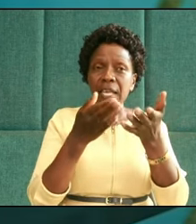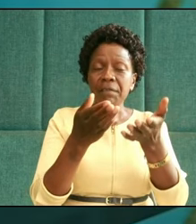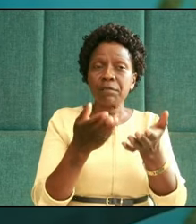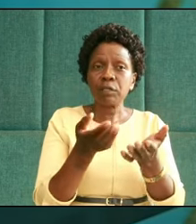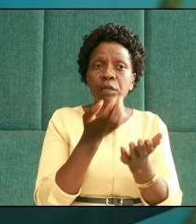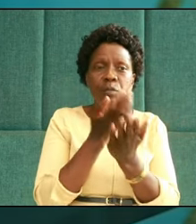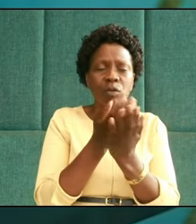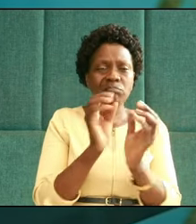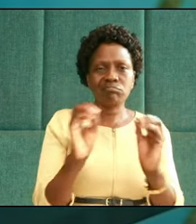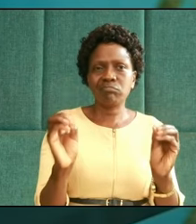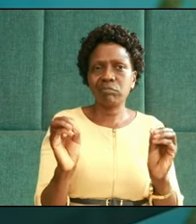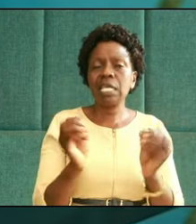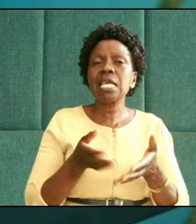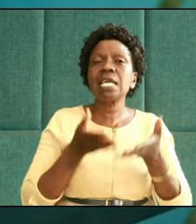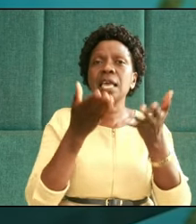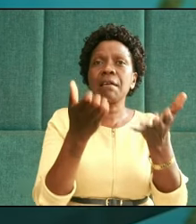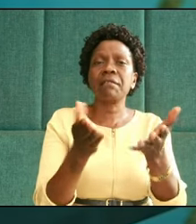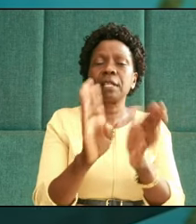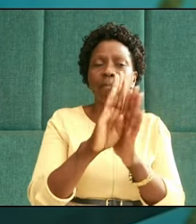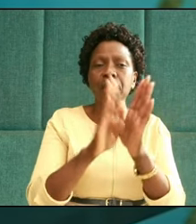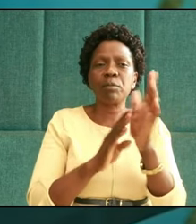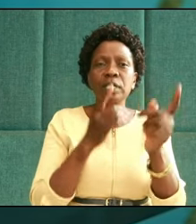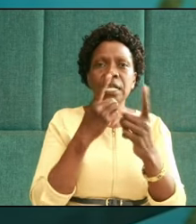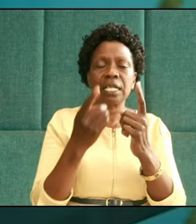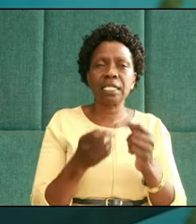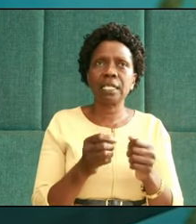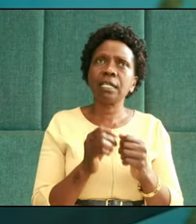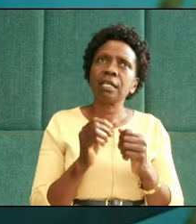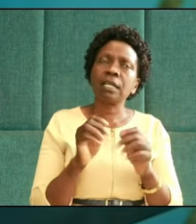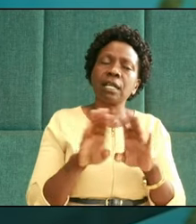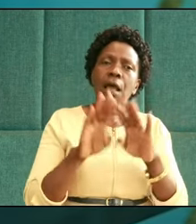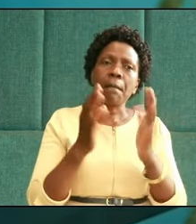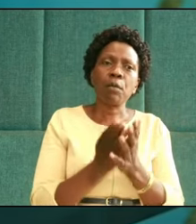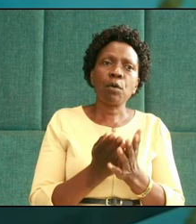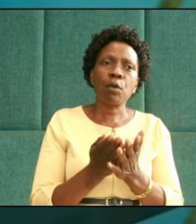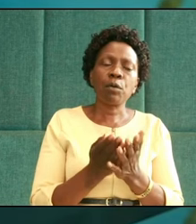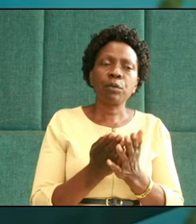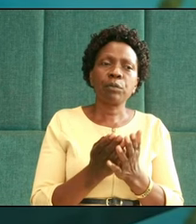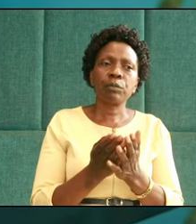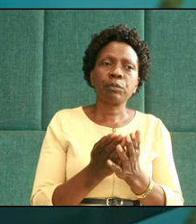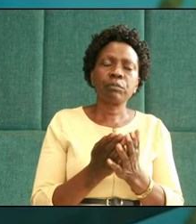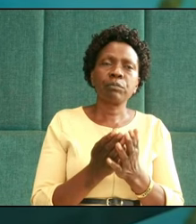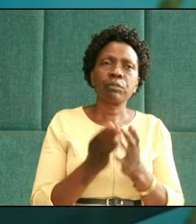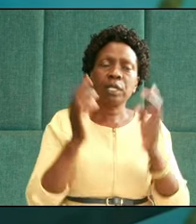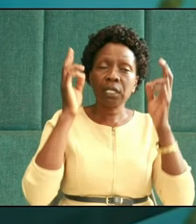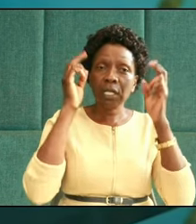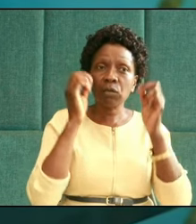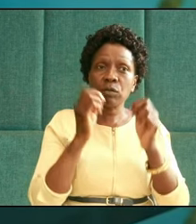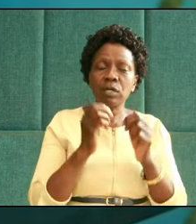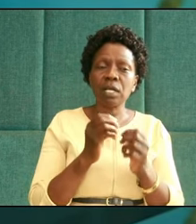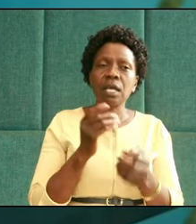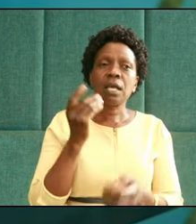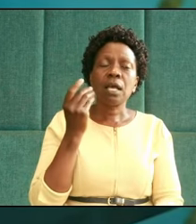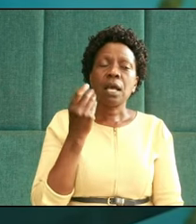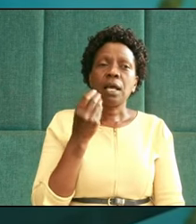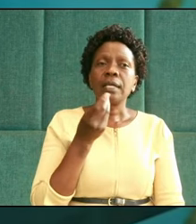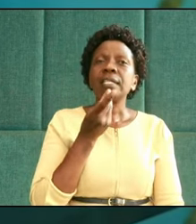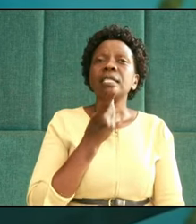gave. One writer says in a book entitled Desire for Ages, chapter 1, he says,